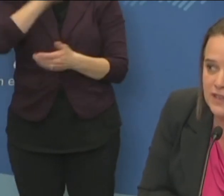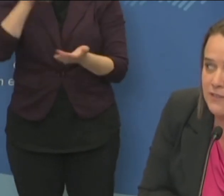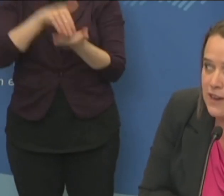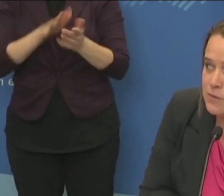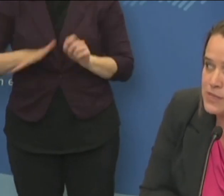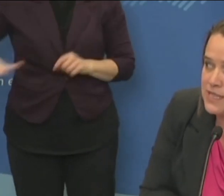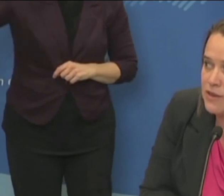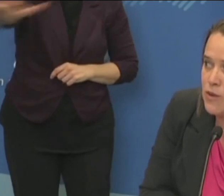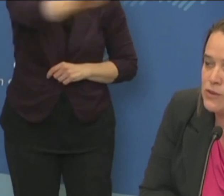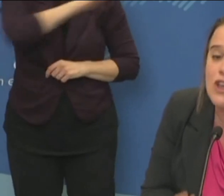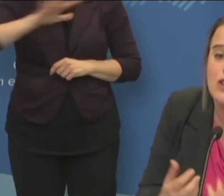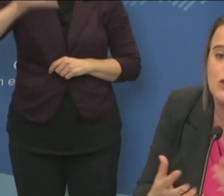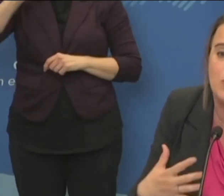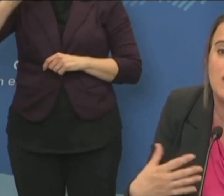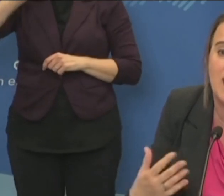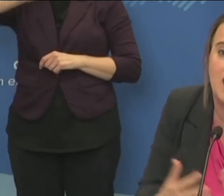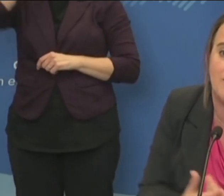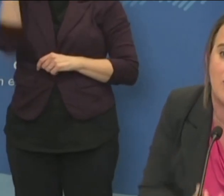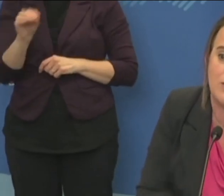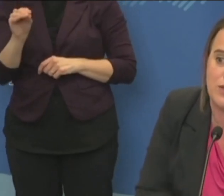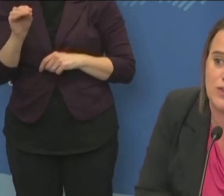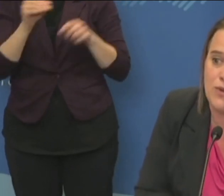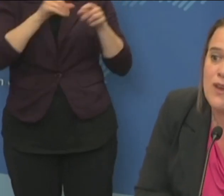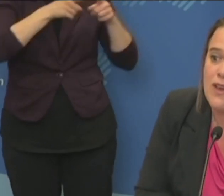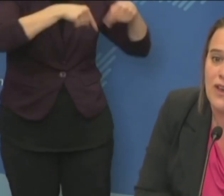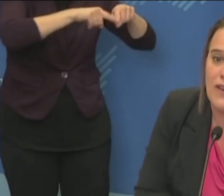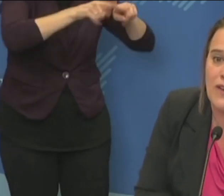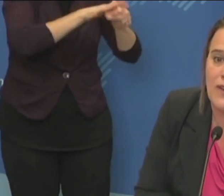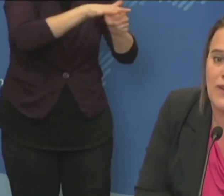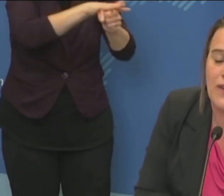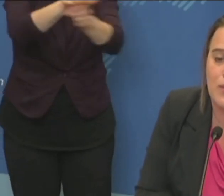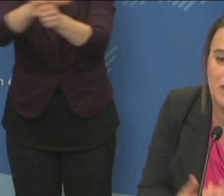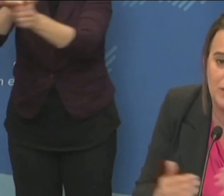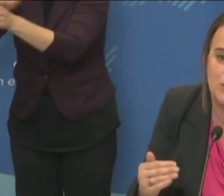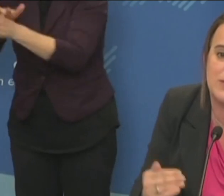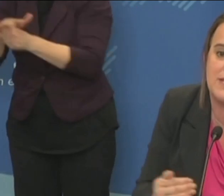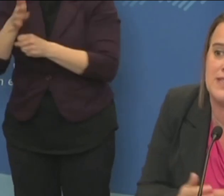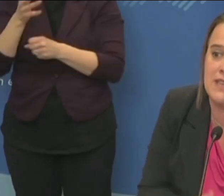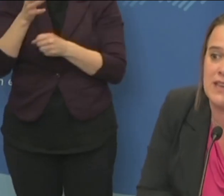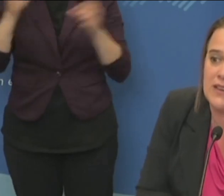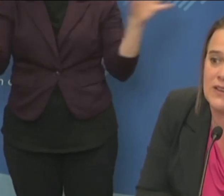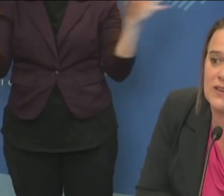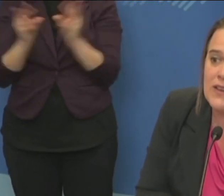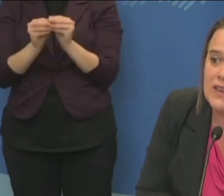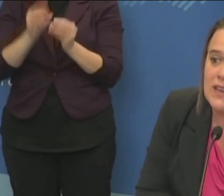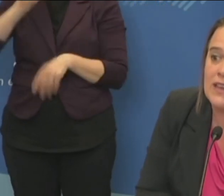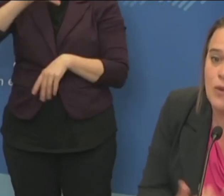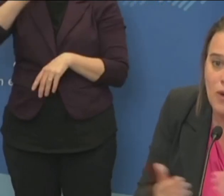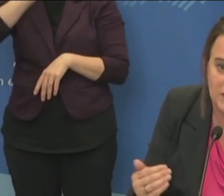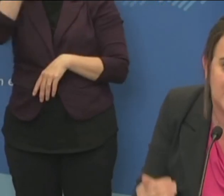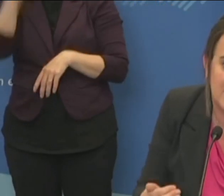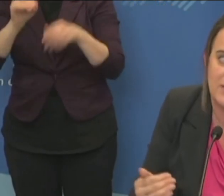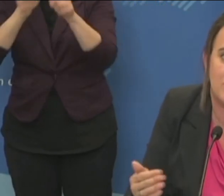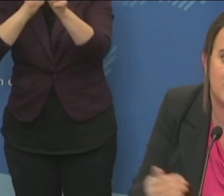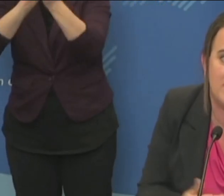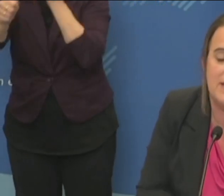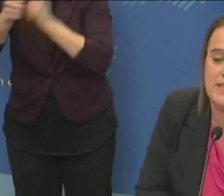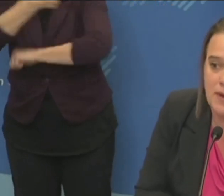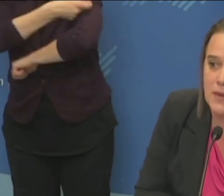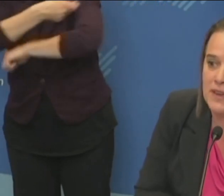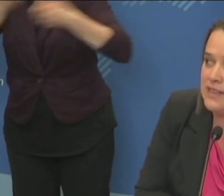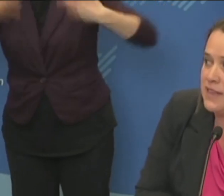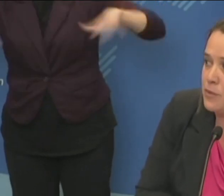the 75% goal. So we have also reduced the inequalities or